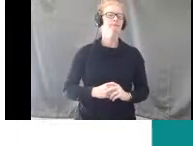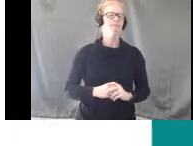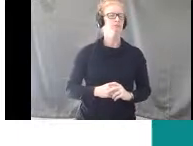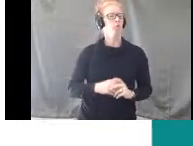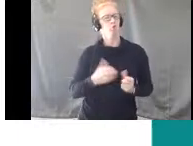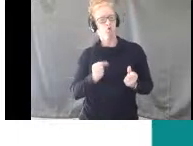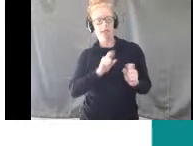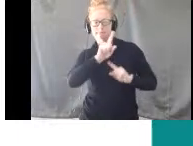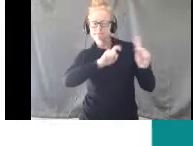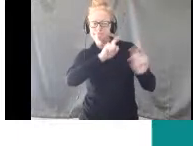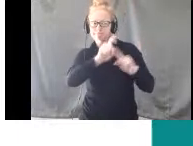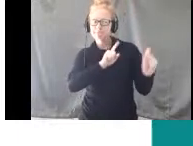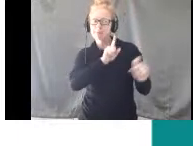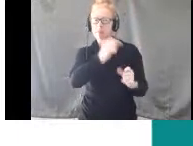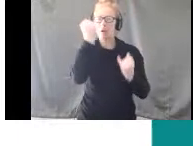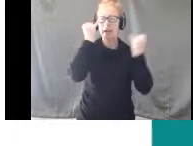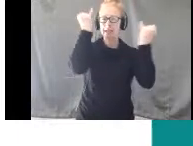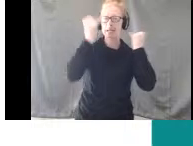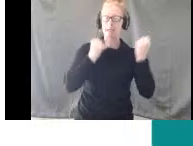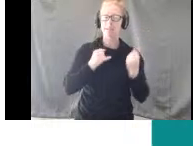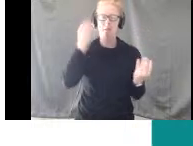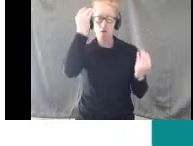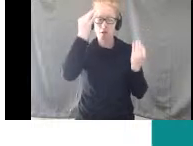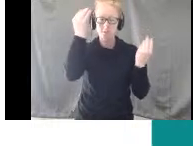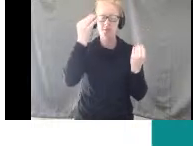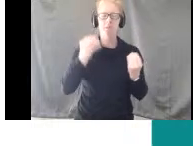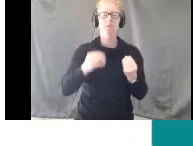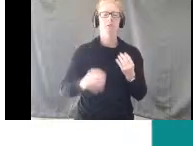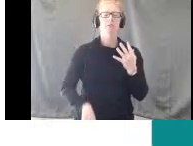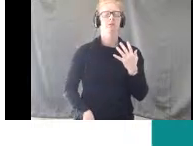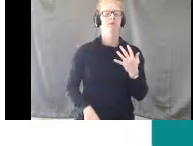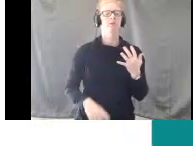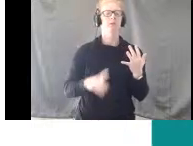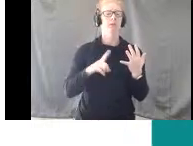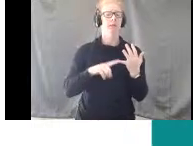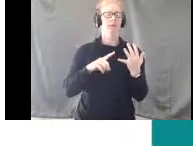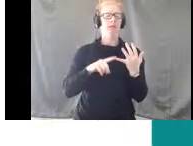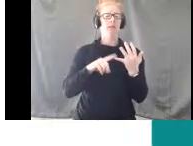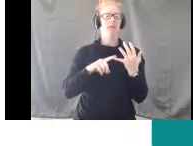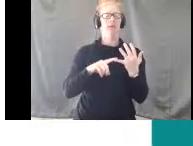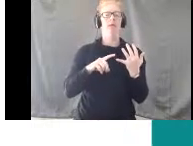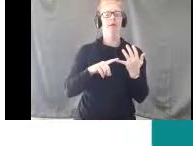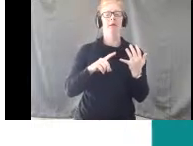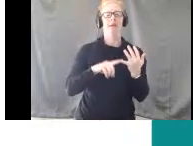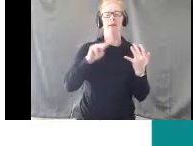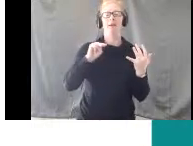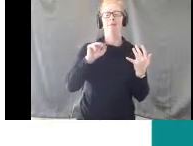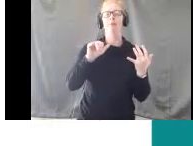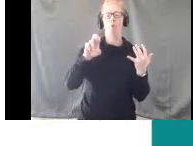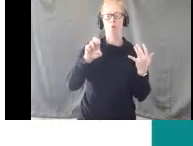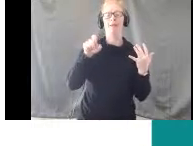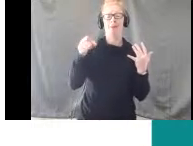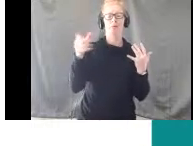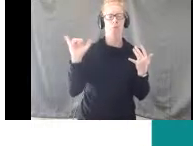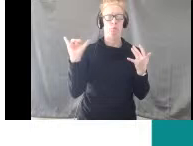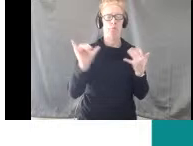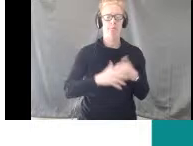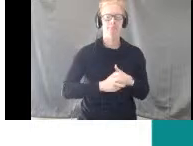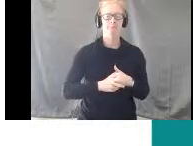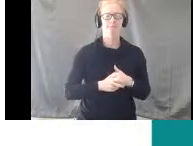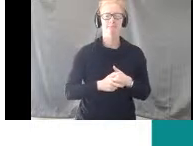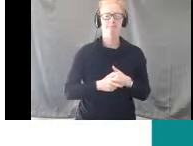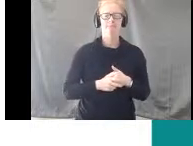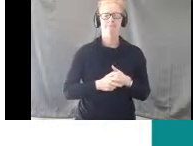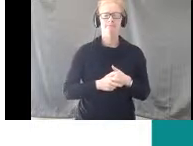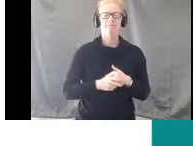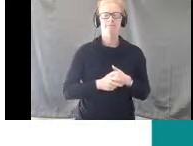of their potential impacts are, actively work with them, as well as JT Marine. We've in current talks with